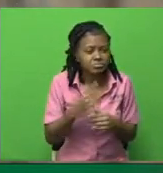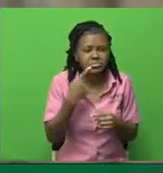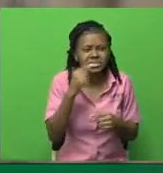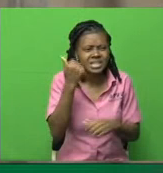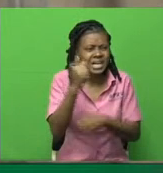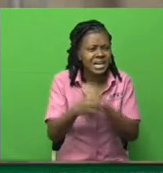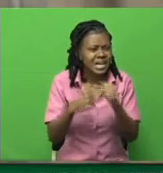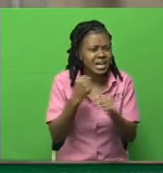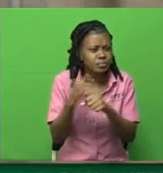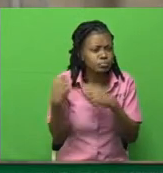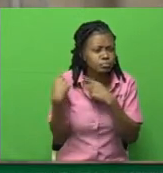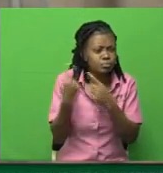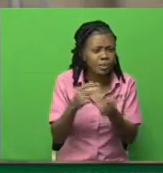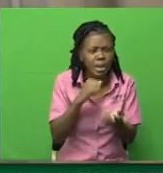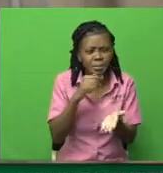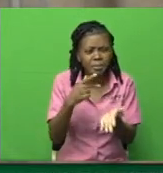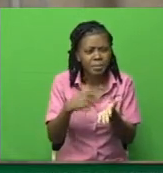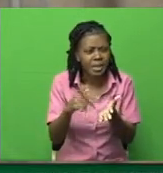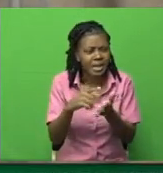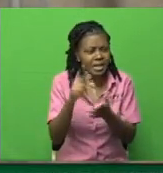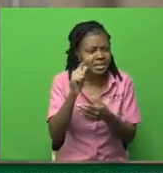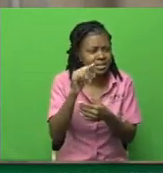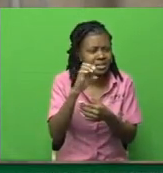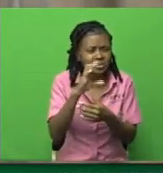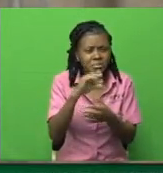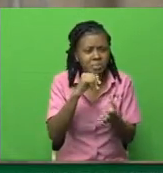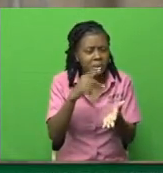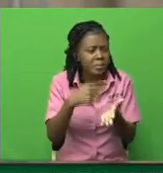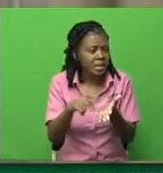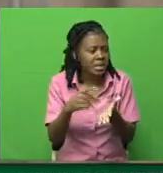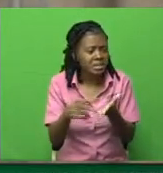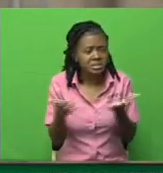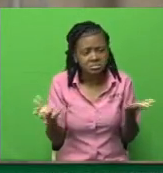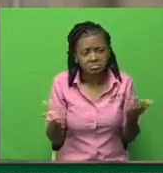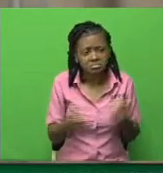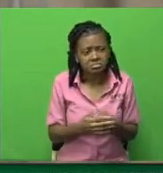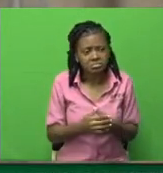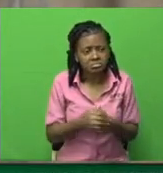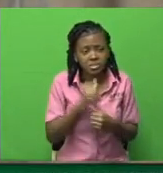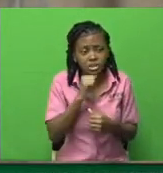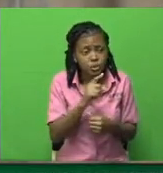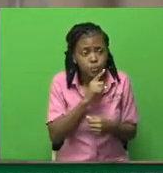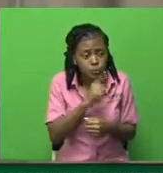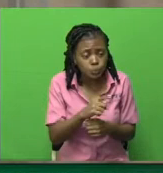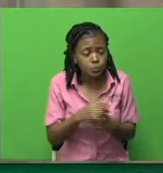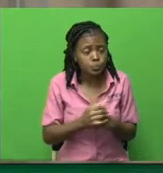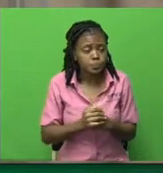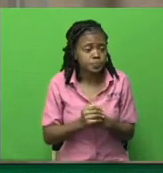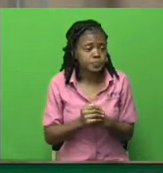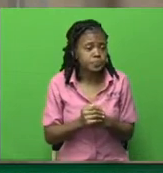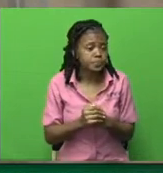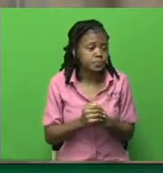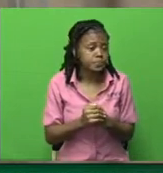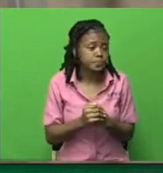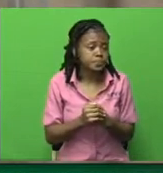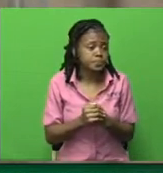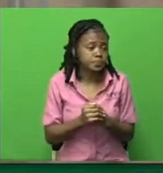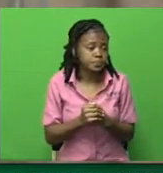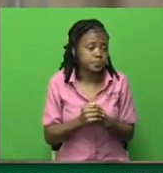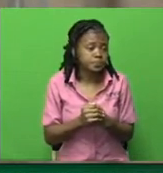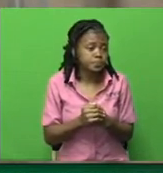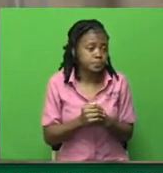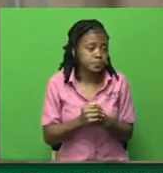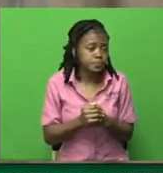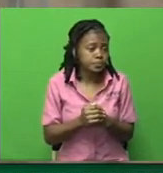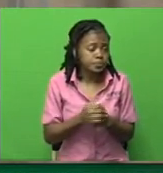Mr Deputy speaker that is first thing from the truth because this debt that